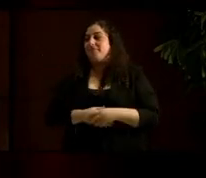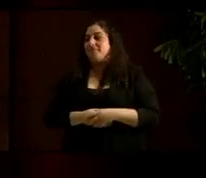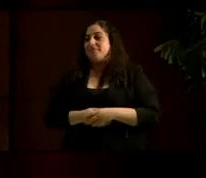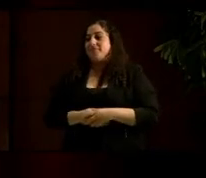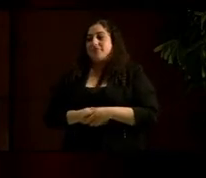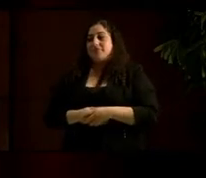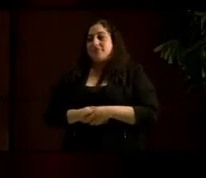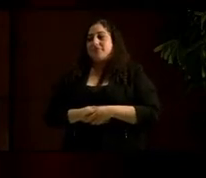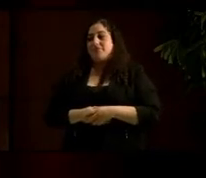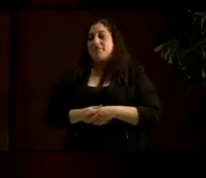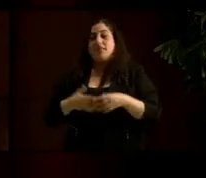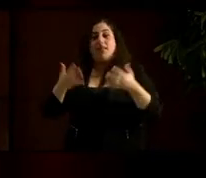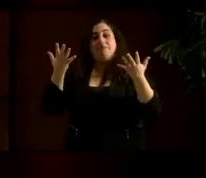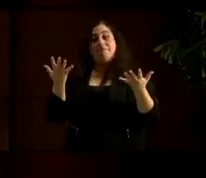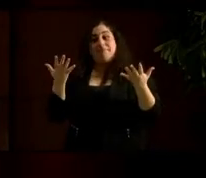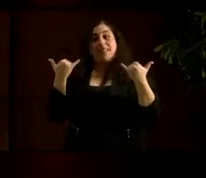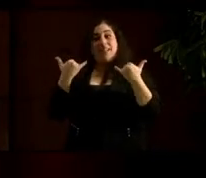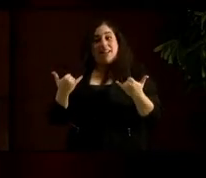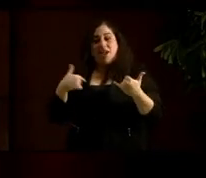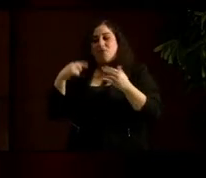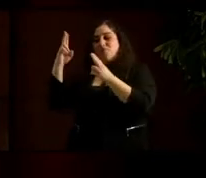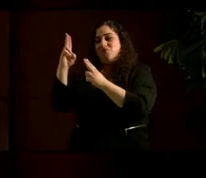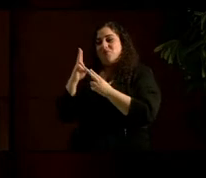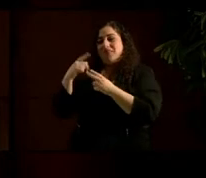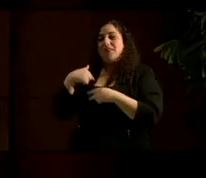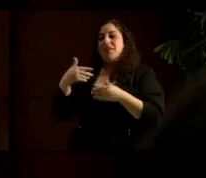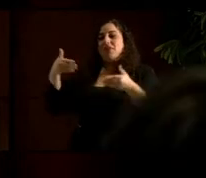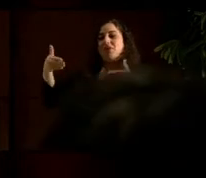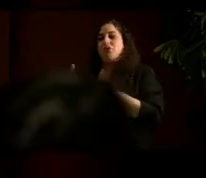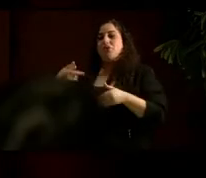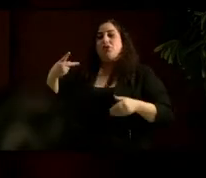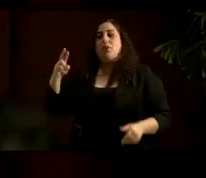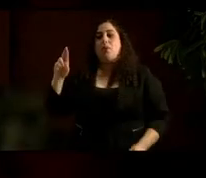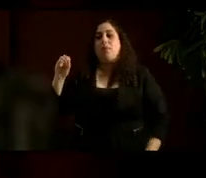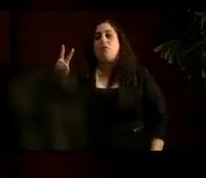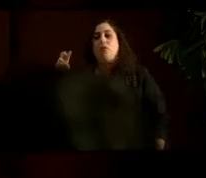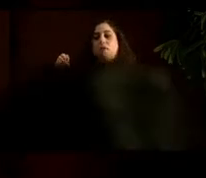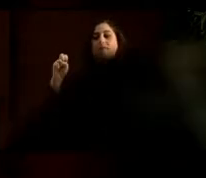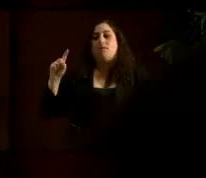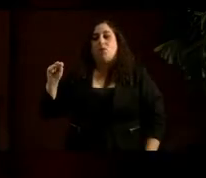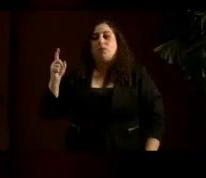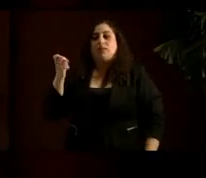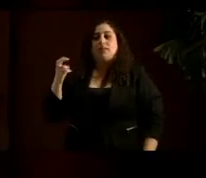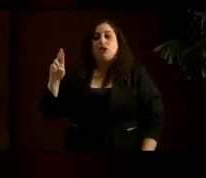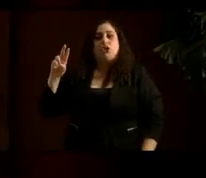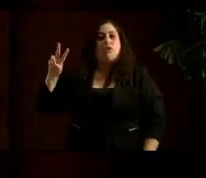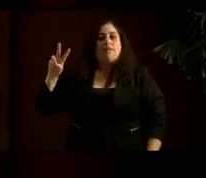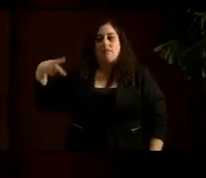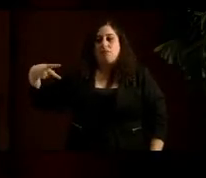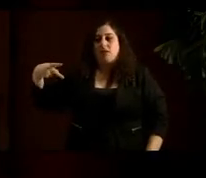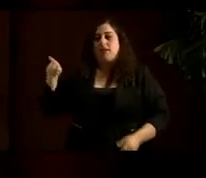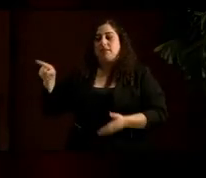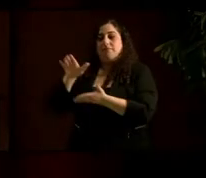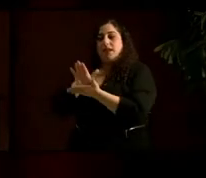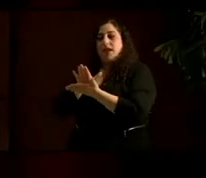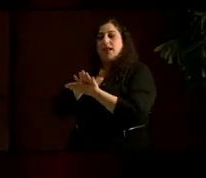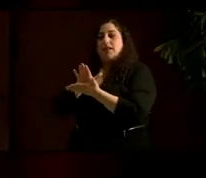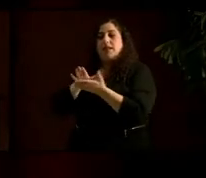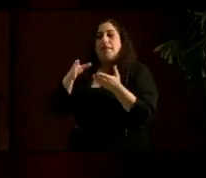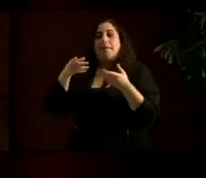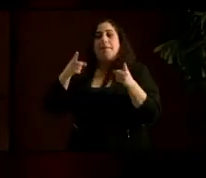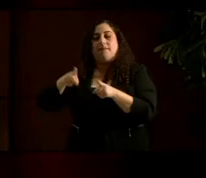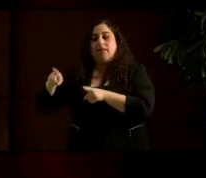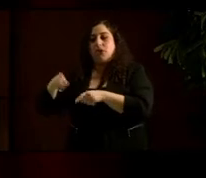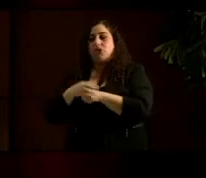It is now my pleasure to introduce Provost and Senior Vice President for Academic Affairs, Dr. Salvador Hector Ochoa, and Ms.